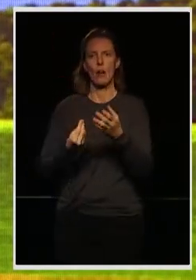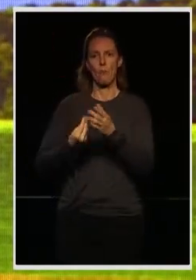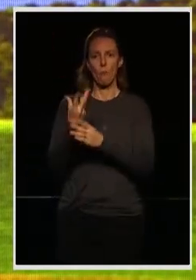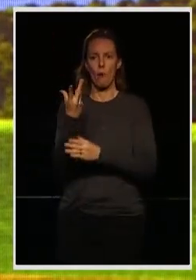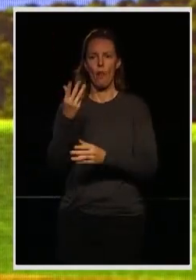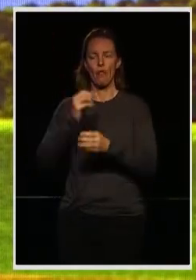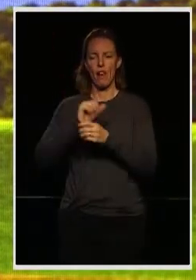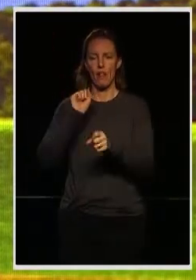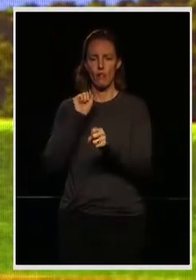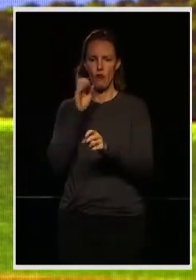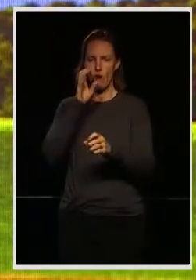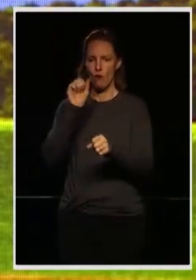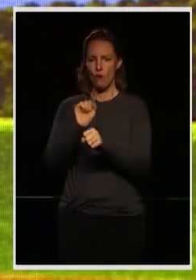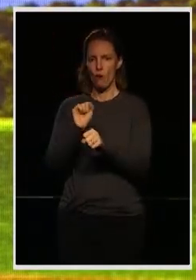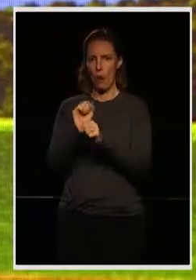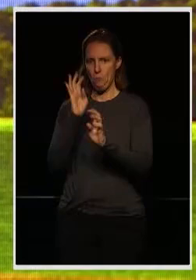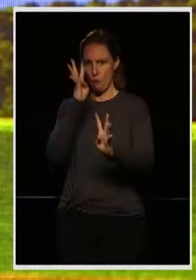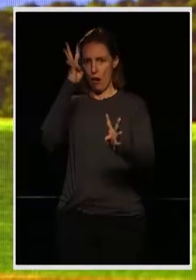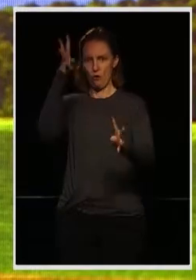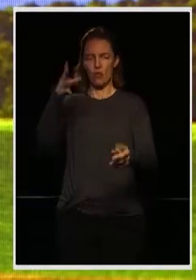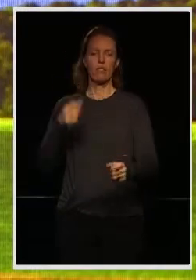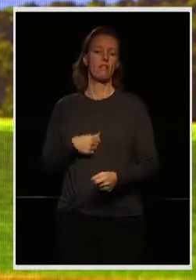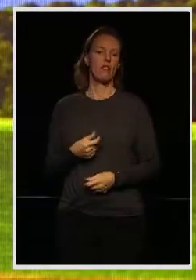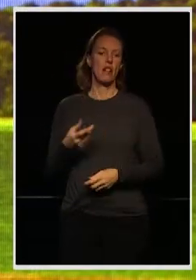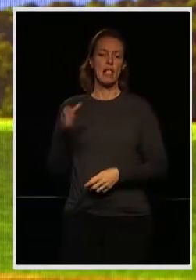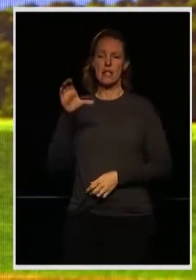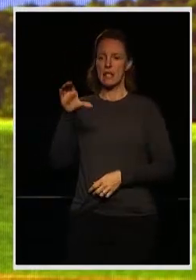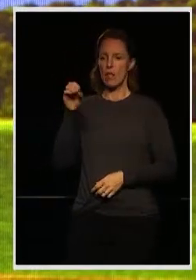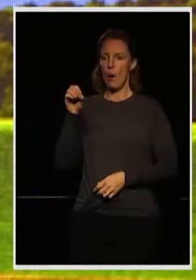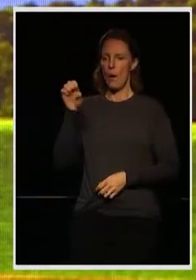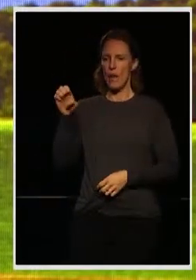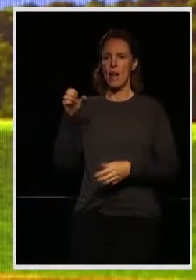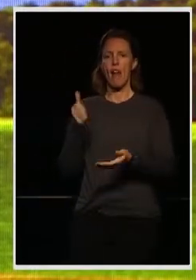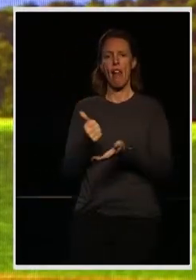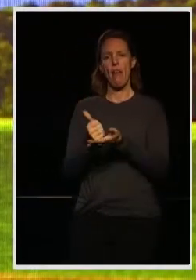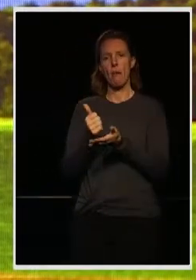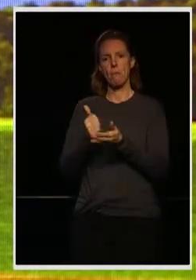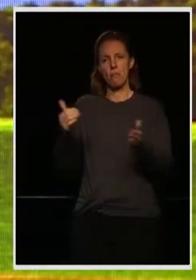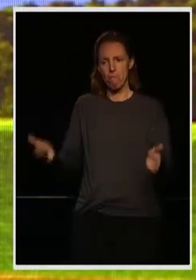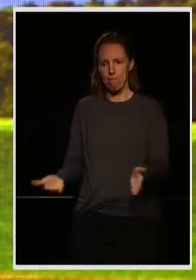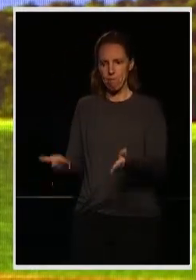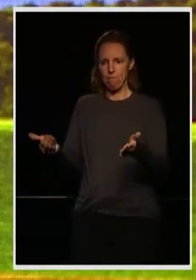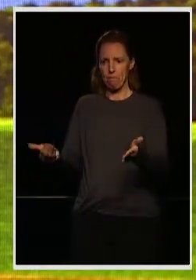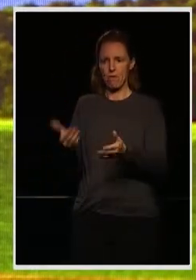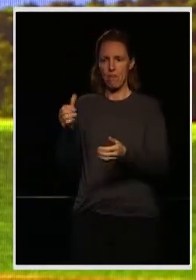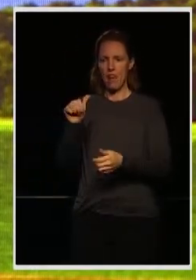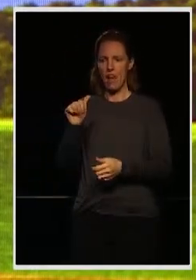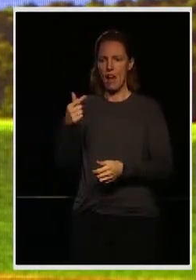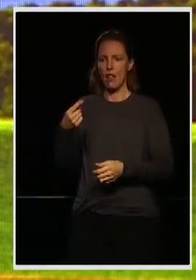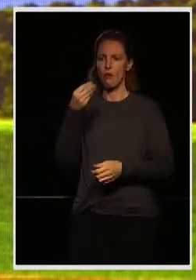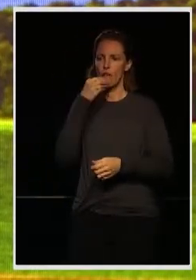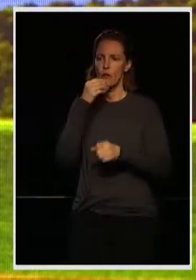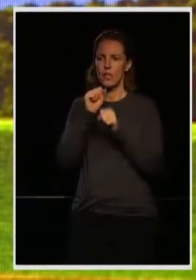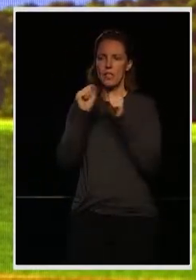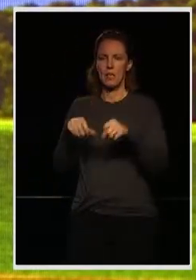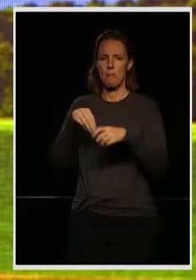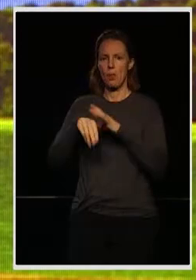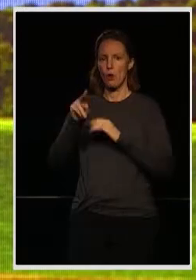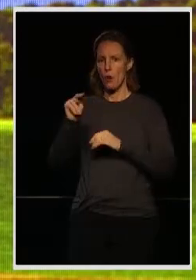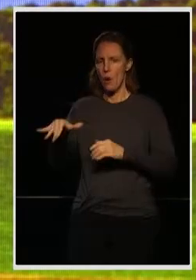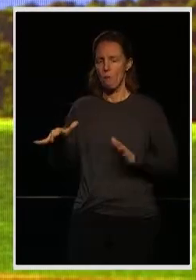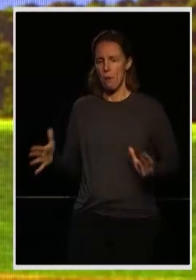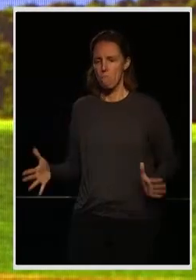and job creation. The COE helps nurture the agri-food system in New York by